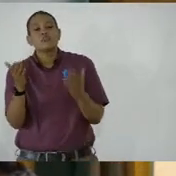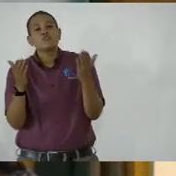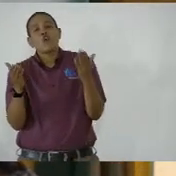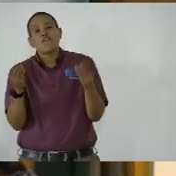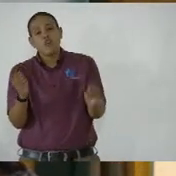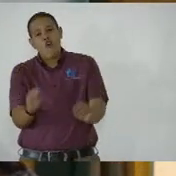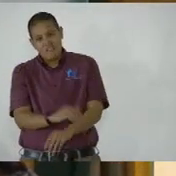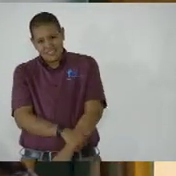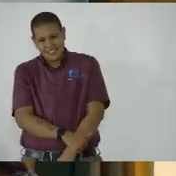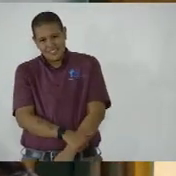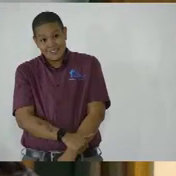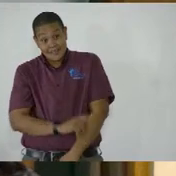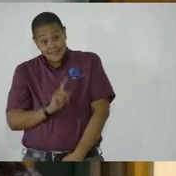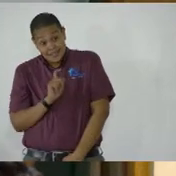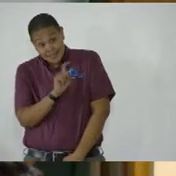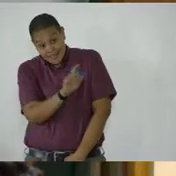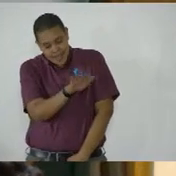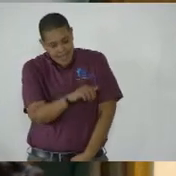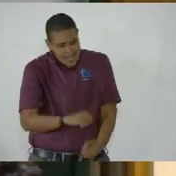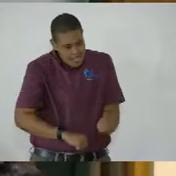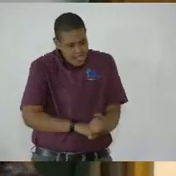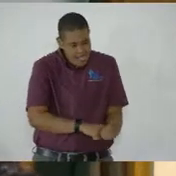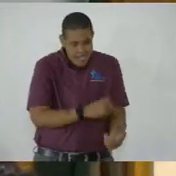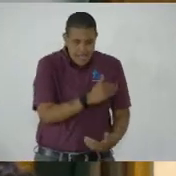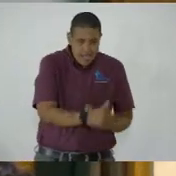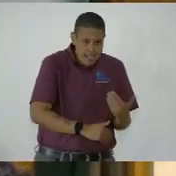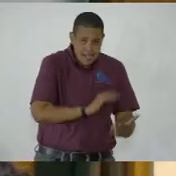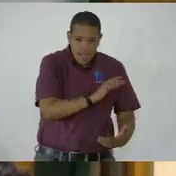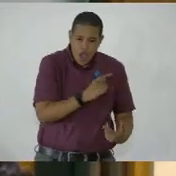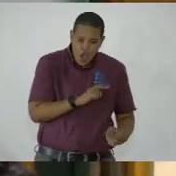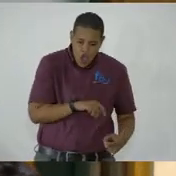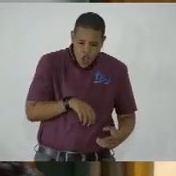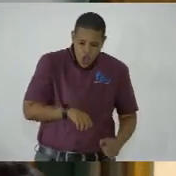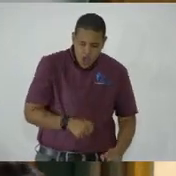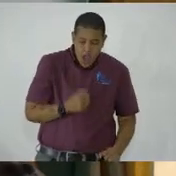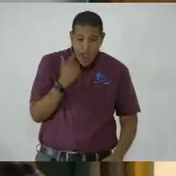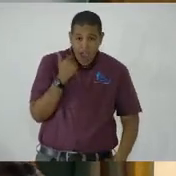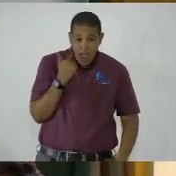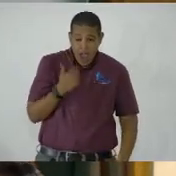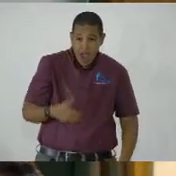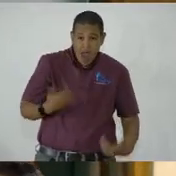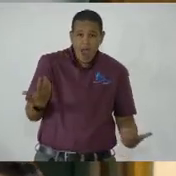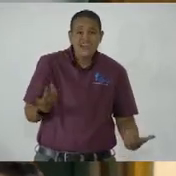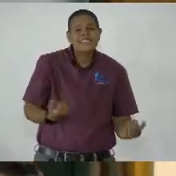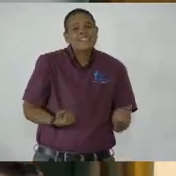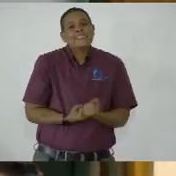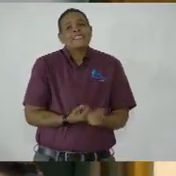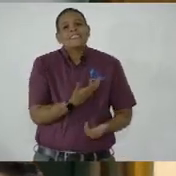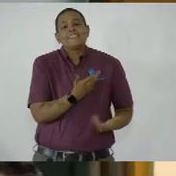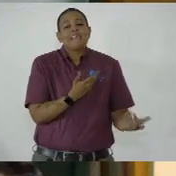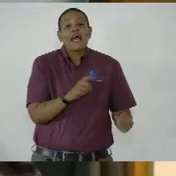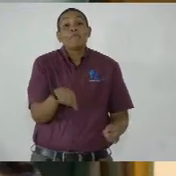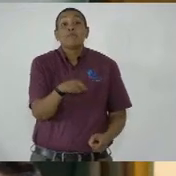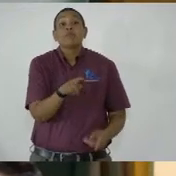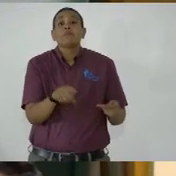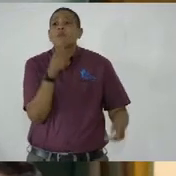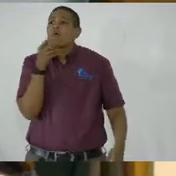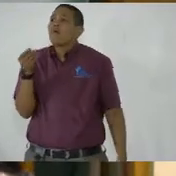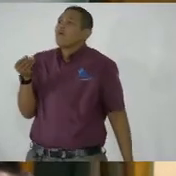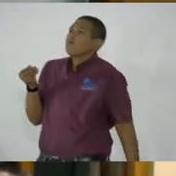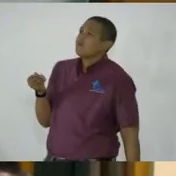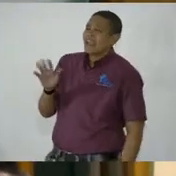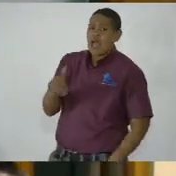where a counsellor can assist them in processing their hurt and anger. These victims, Madam Speaker, are encouraged to avoid the route